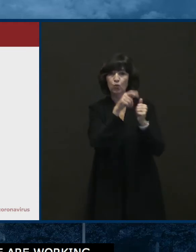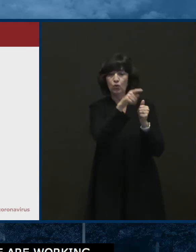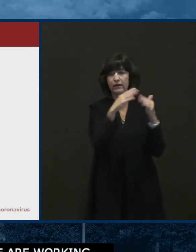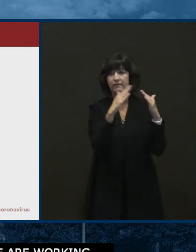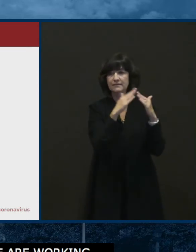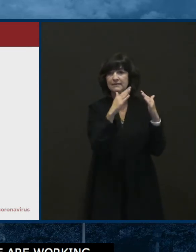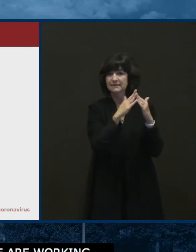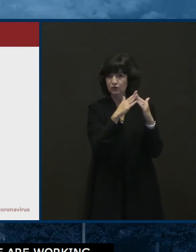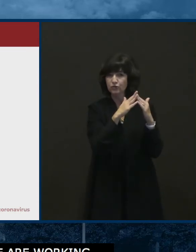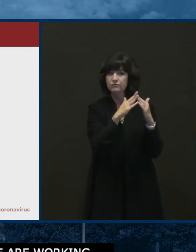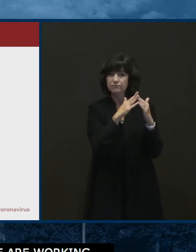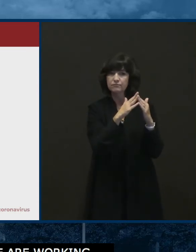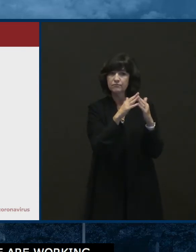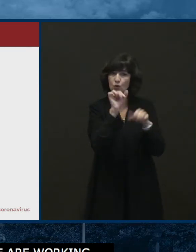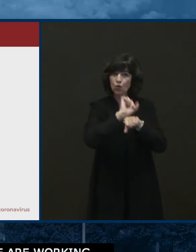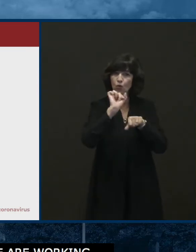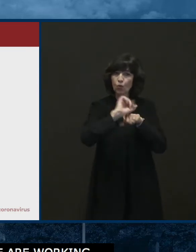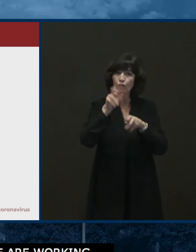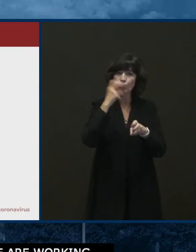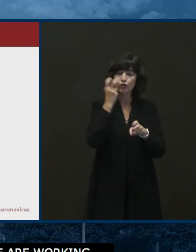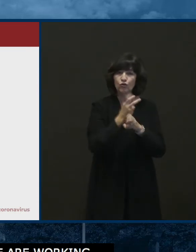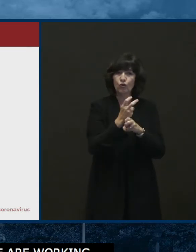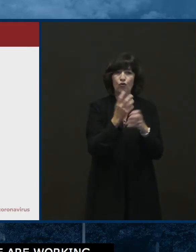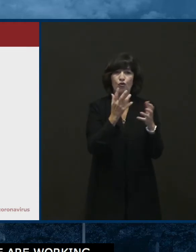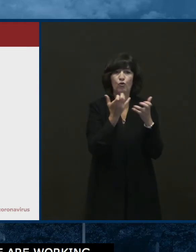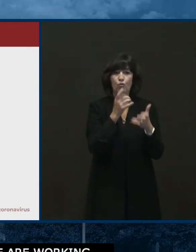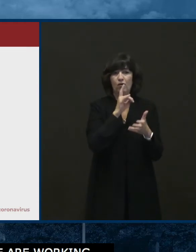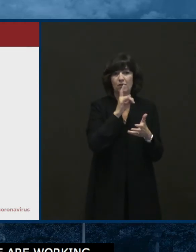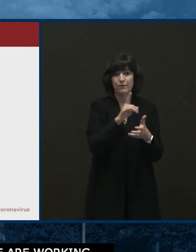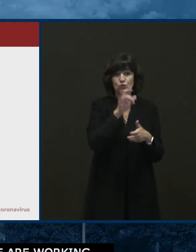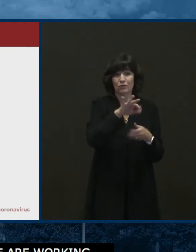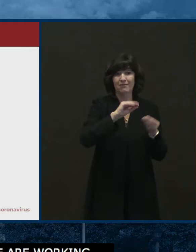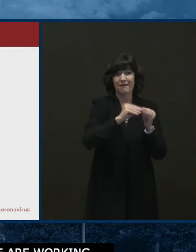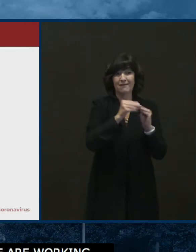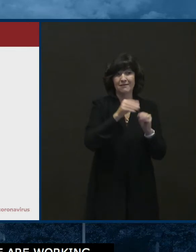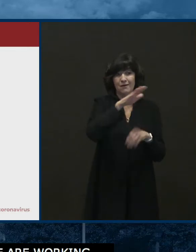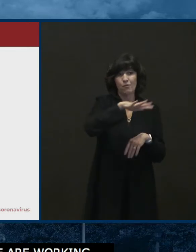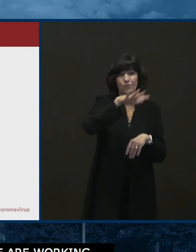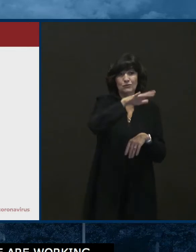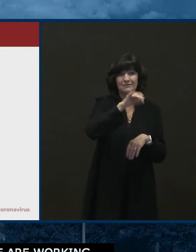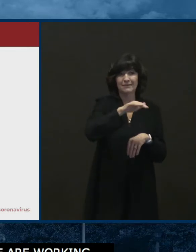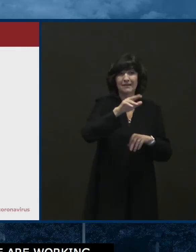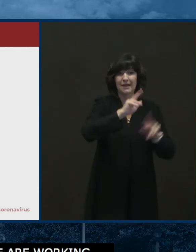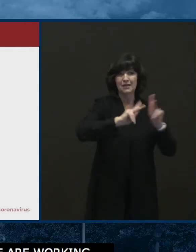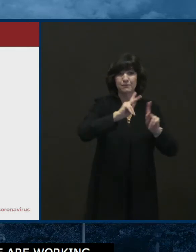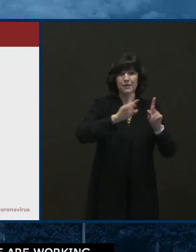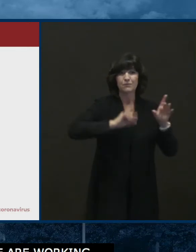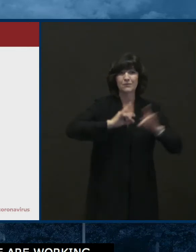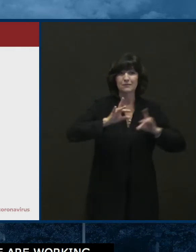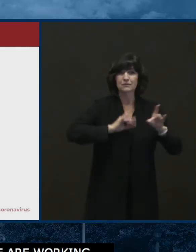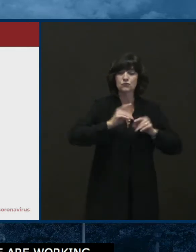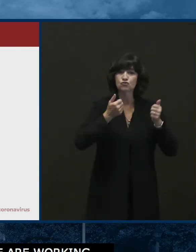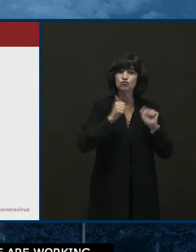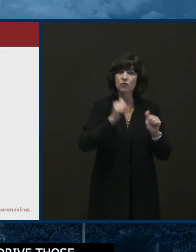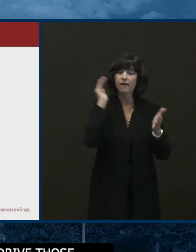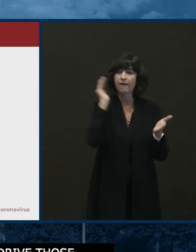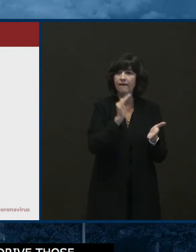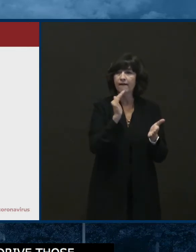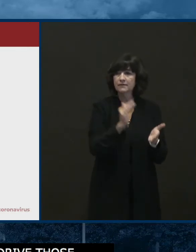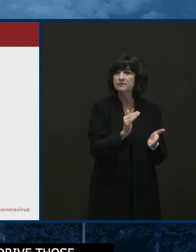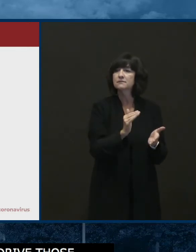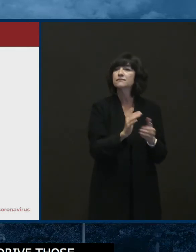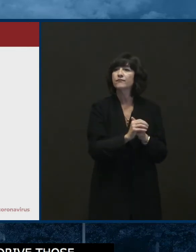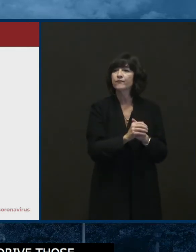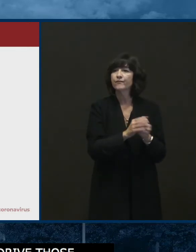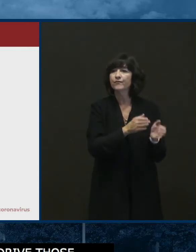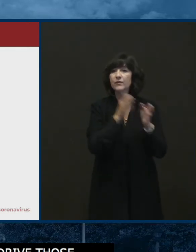and working hard to drive those numbers, those cases down. In Wilmington, we continue to see